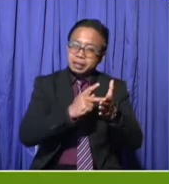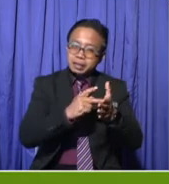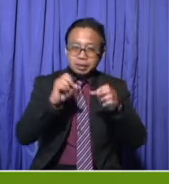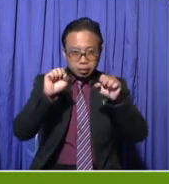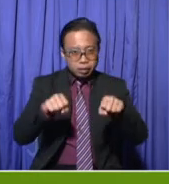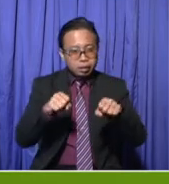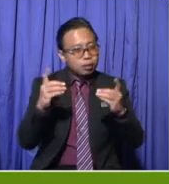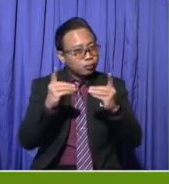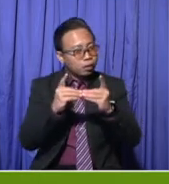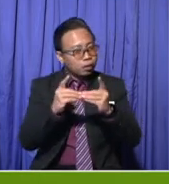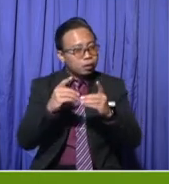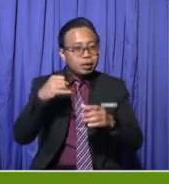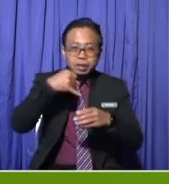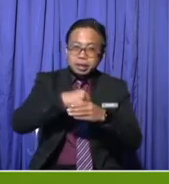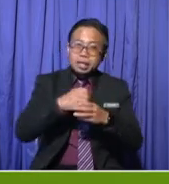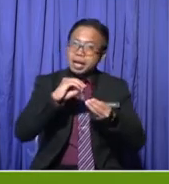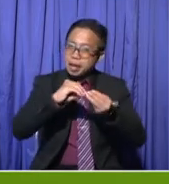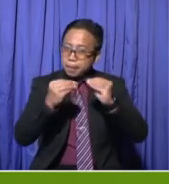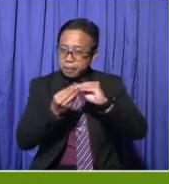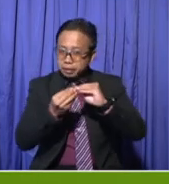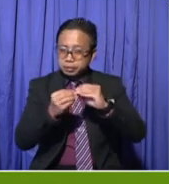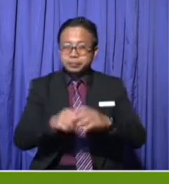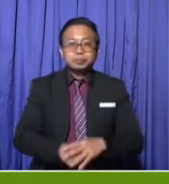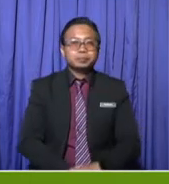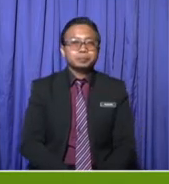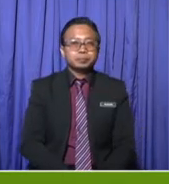can be found in numbers.